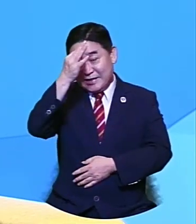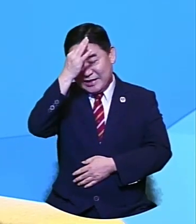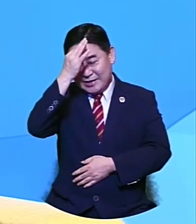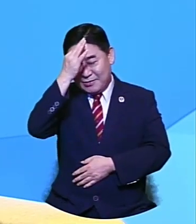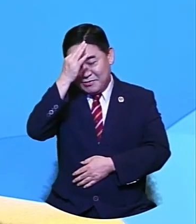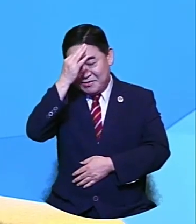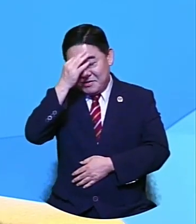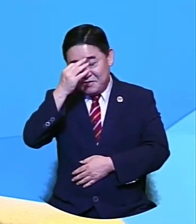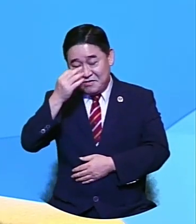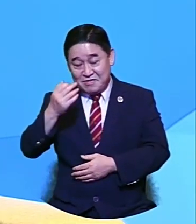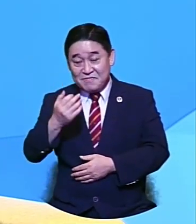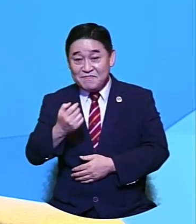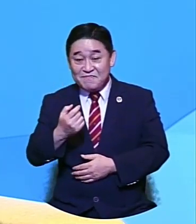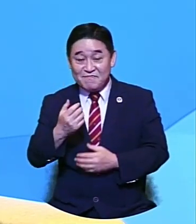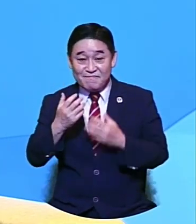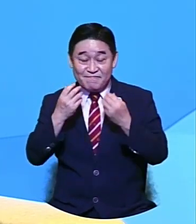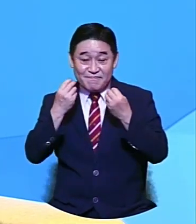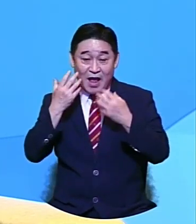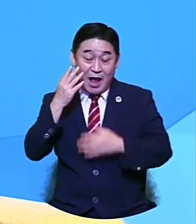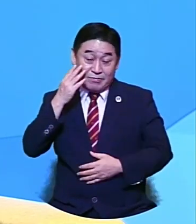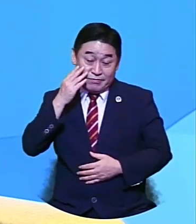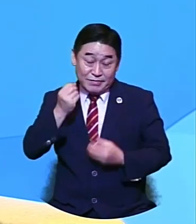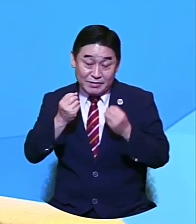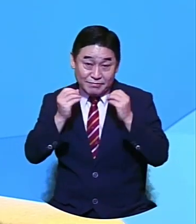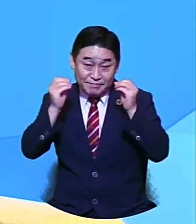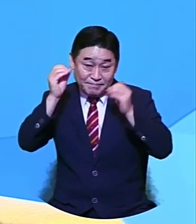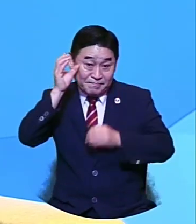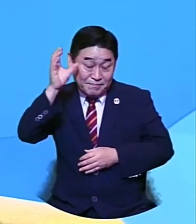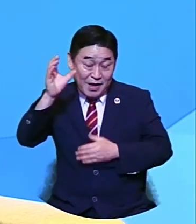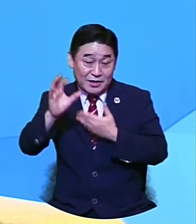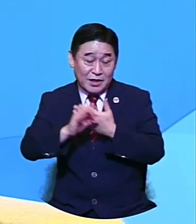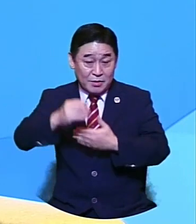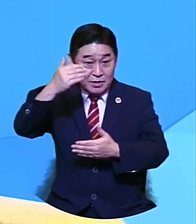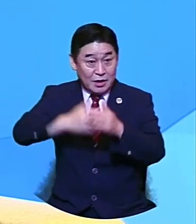95 just disappeared. Then if we can say that this is